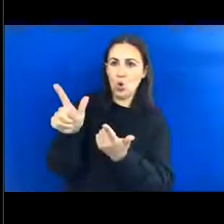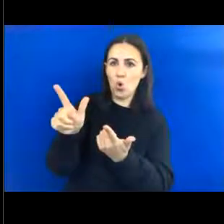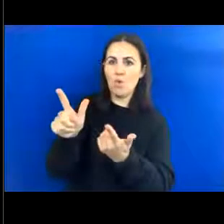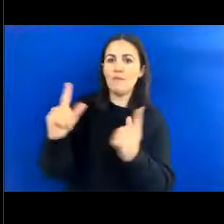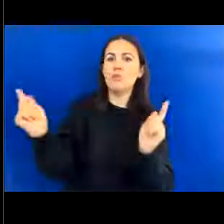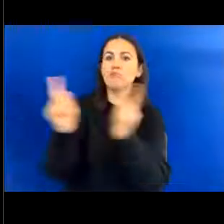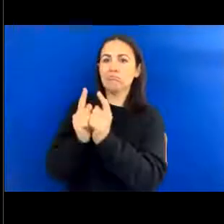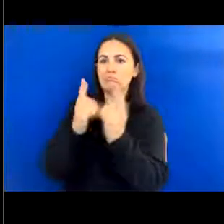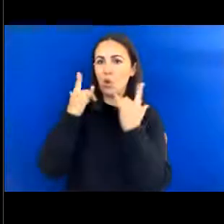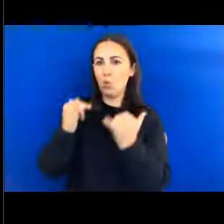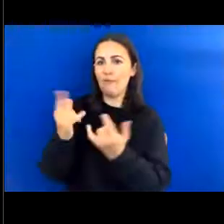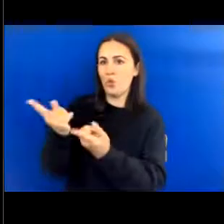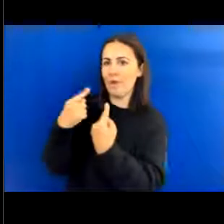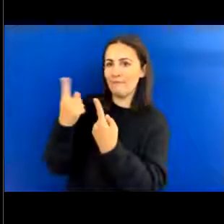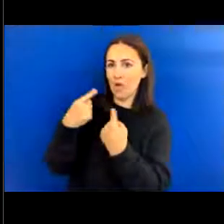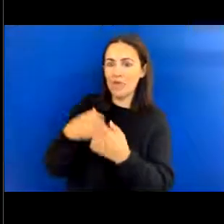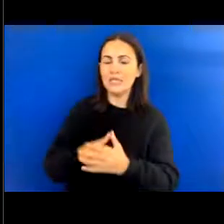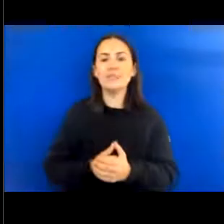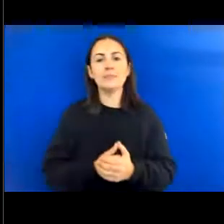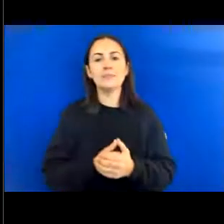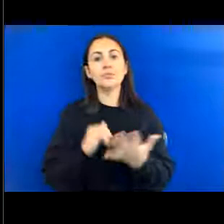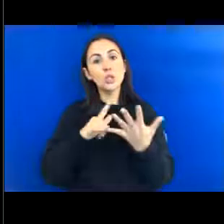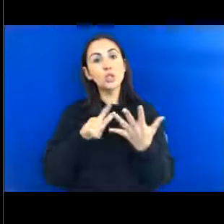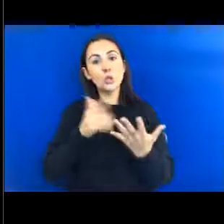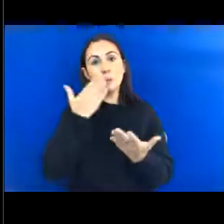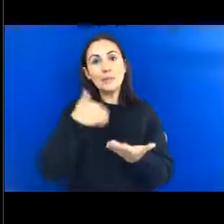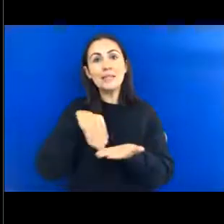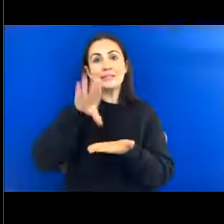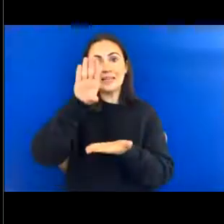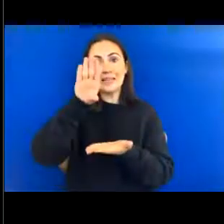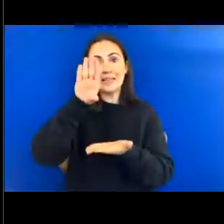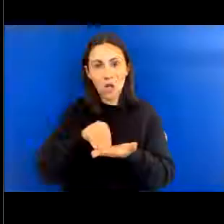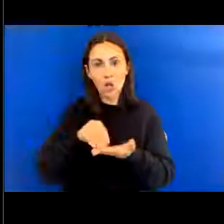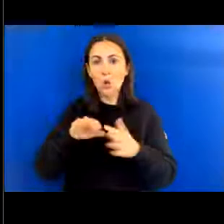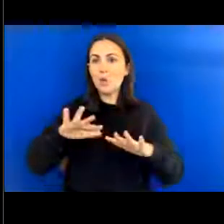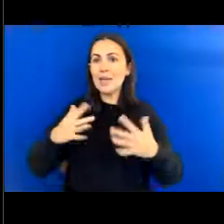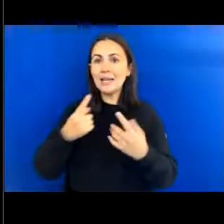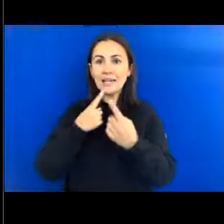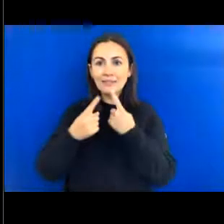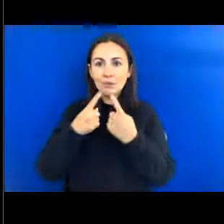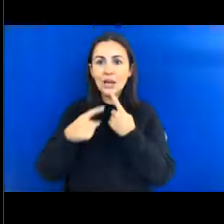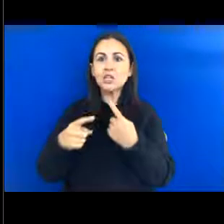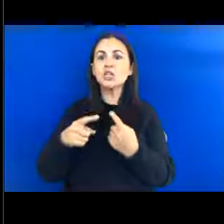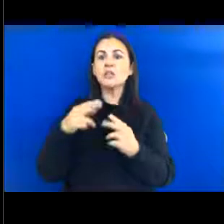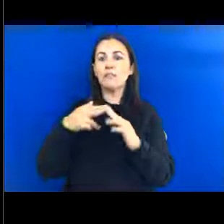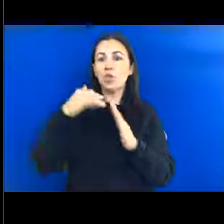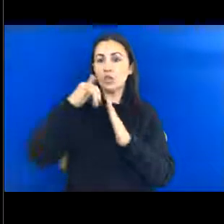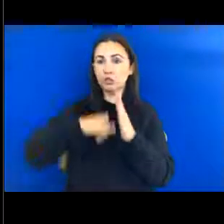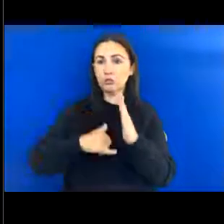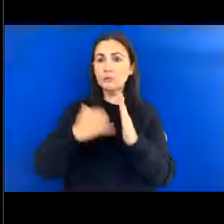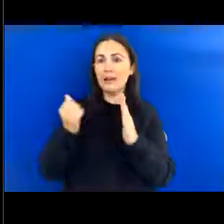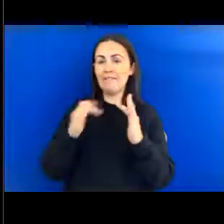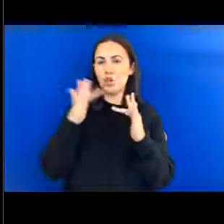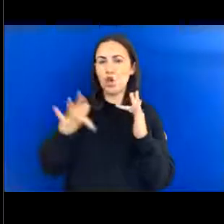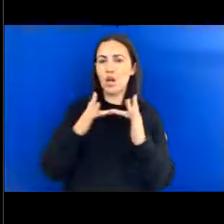the control panel, so you can download that and follow along if you'd like to do